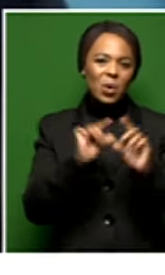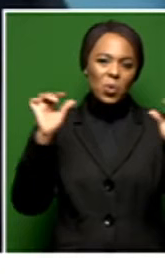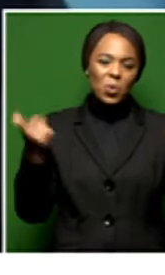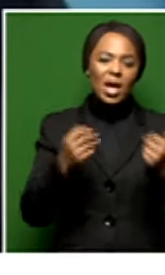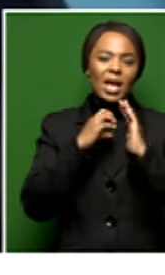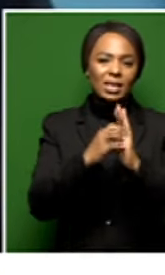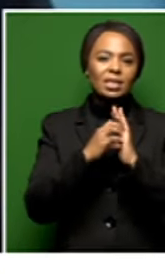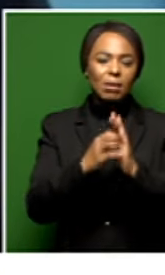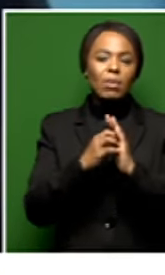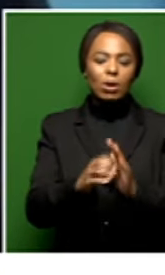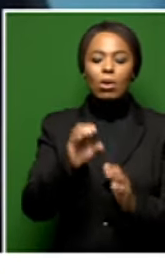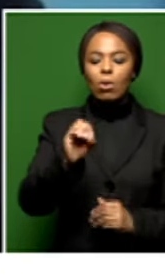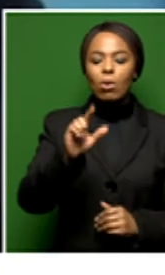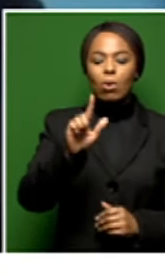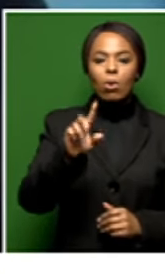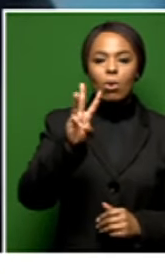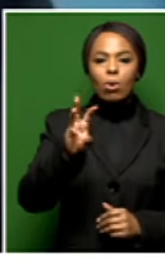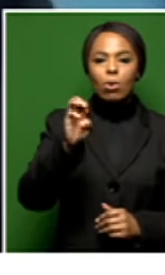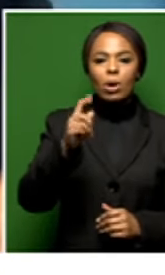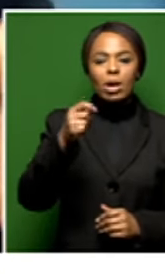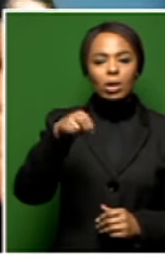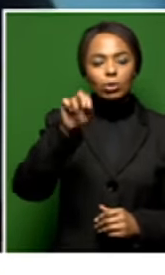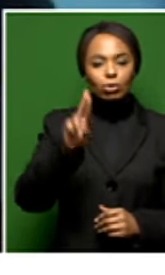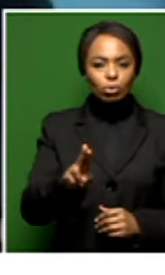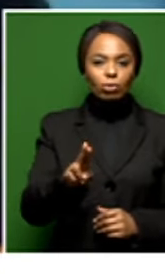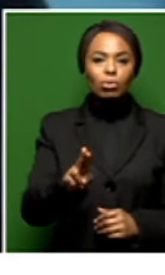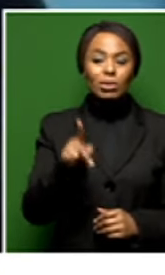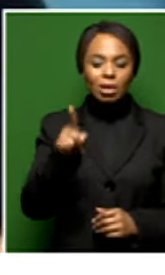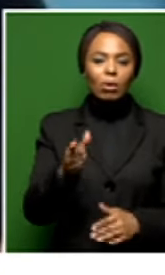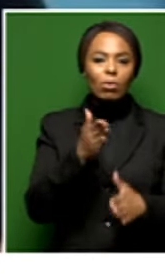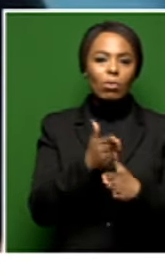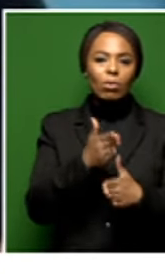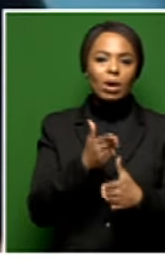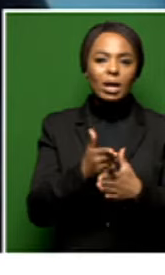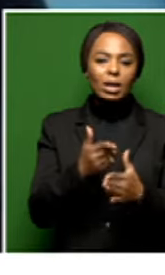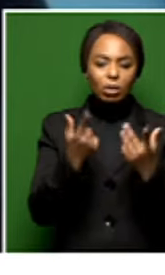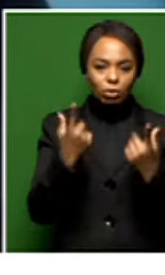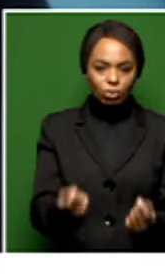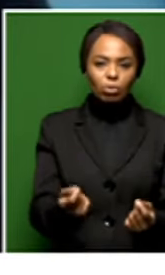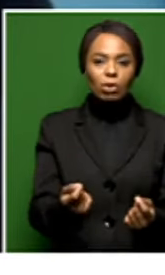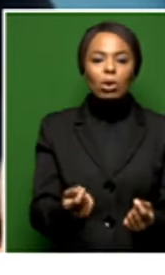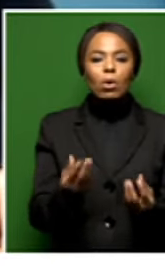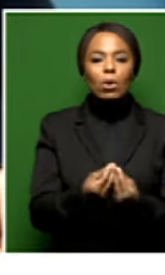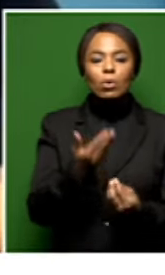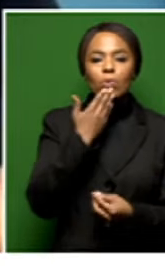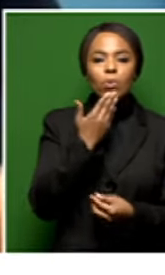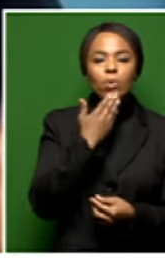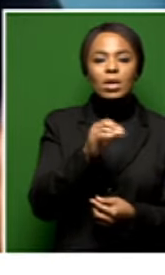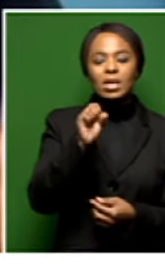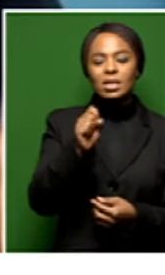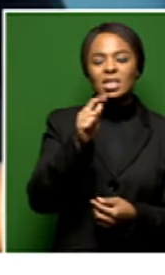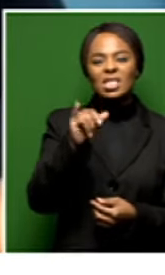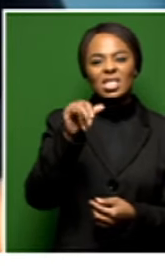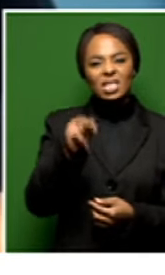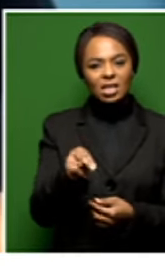will be Olwetu Diforce, who has this work that he has done with steel wool. But then